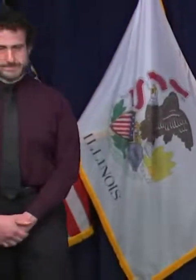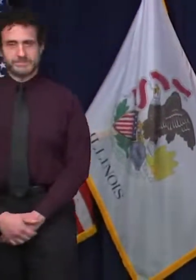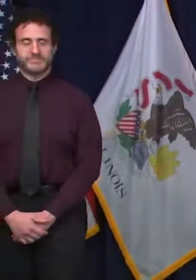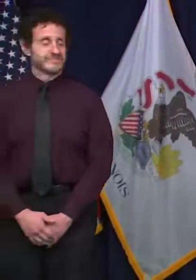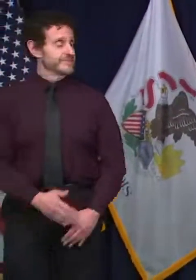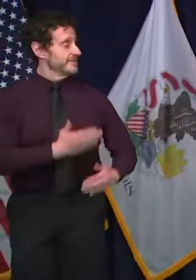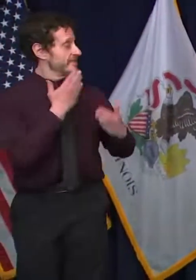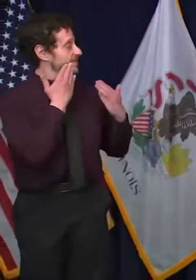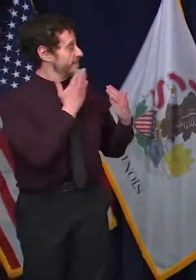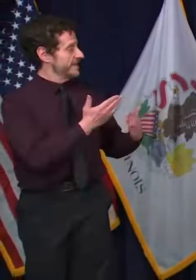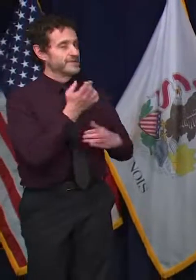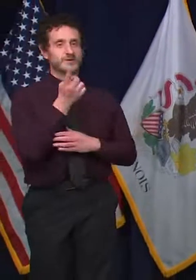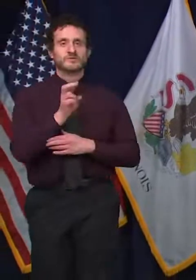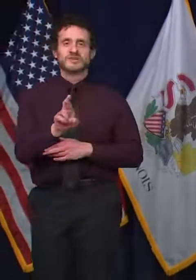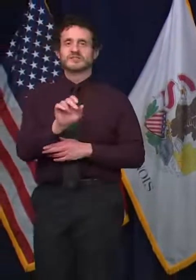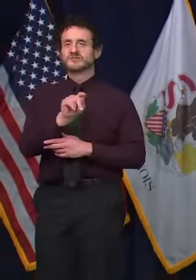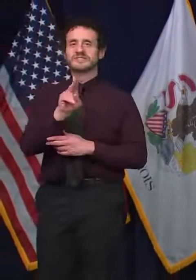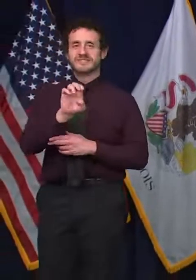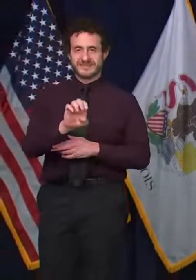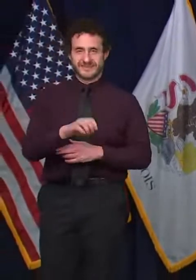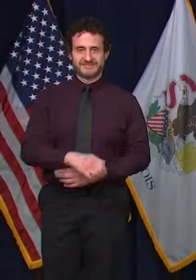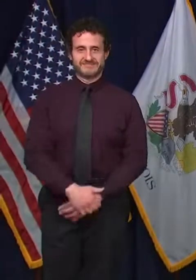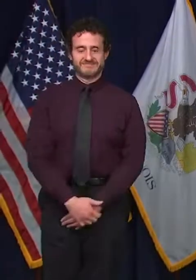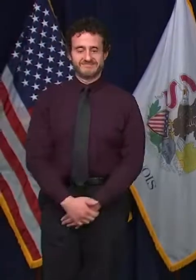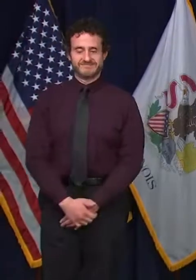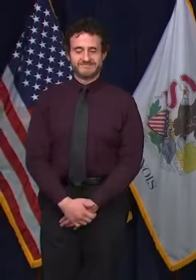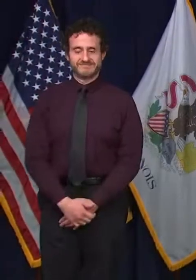Thank you very much, Dr. Ezike.